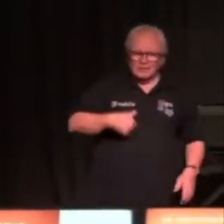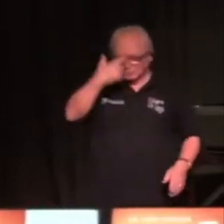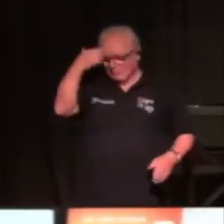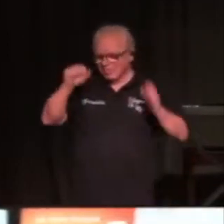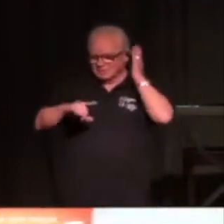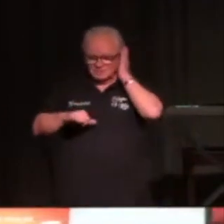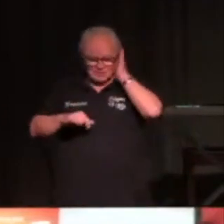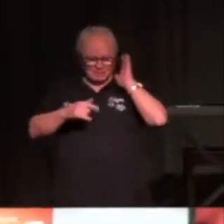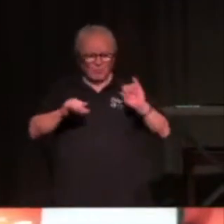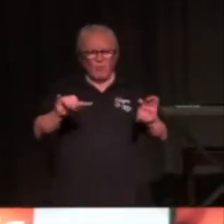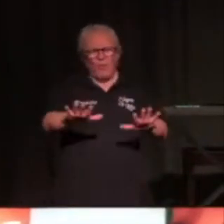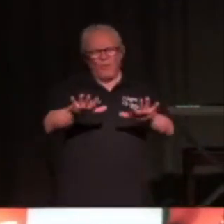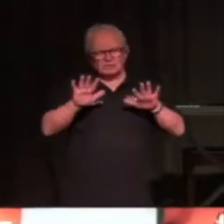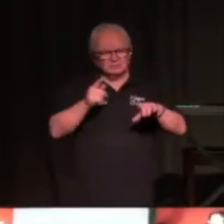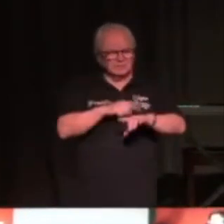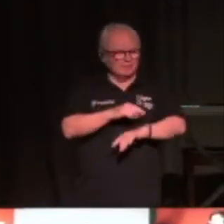But it was awesome.